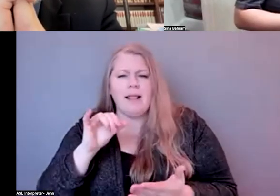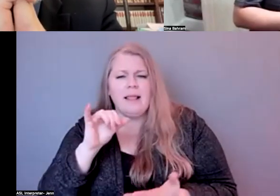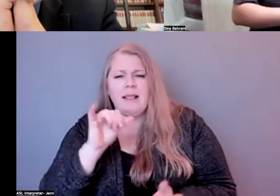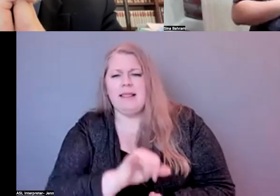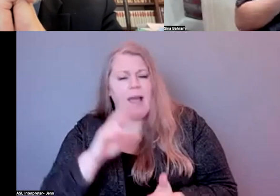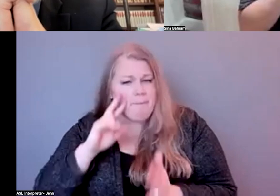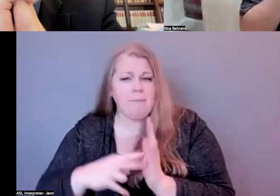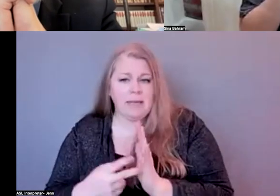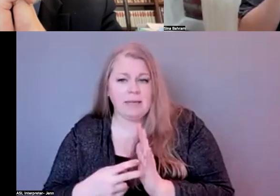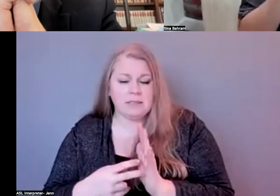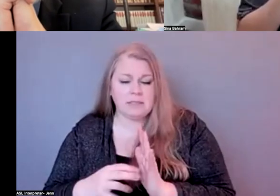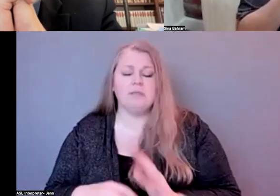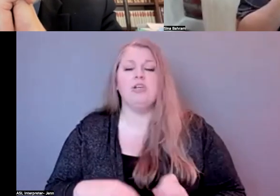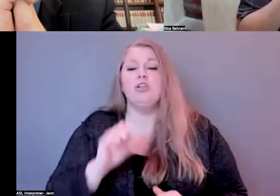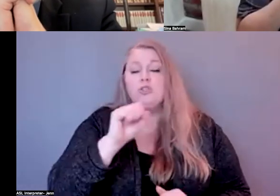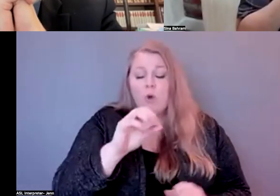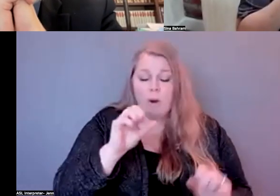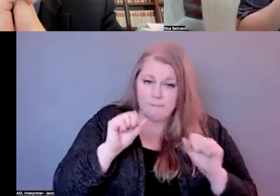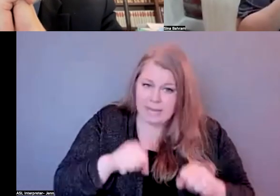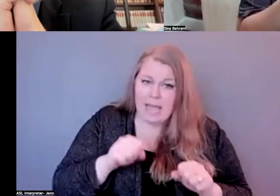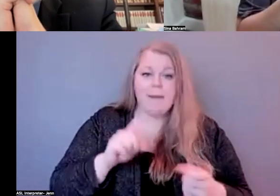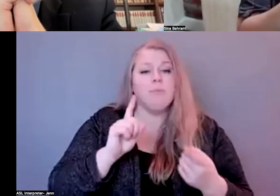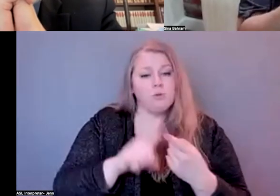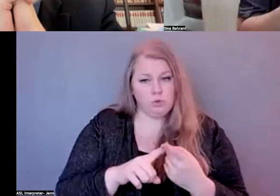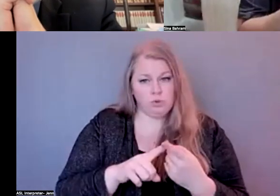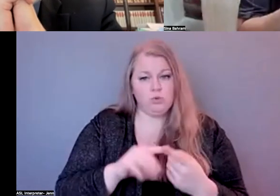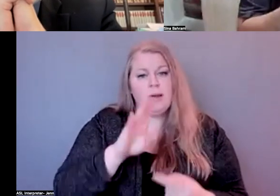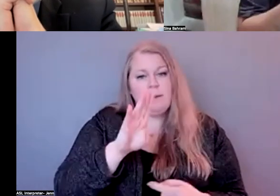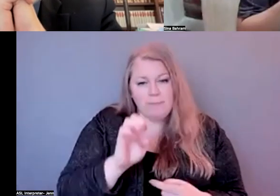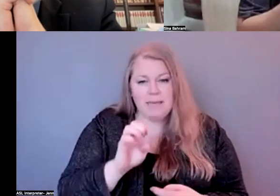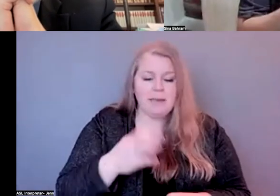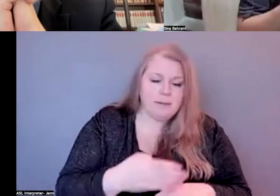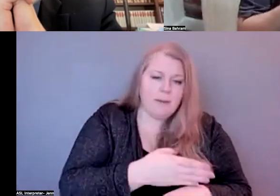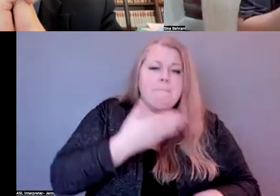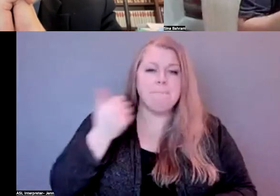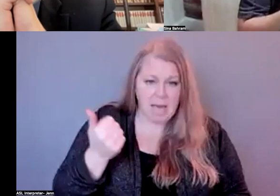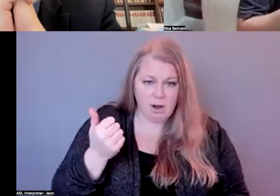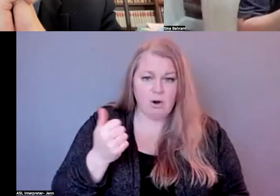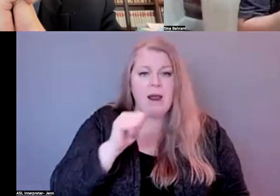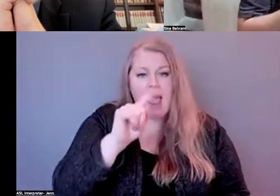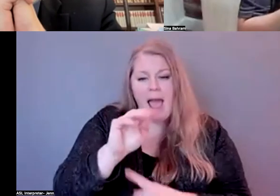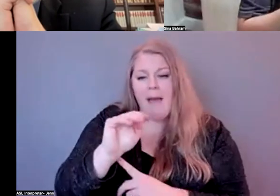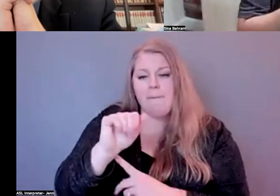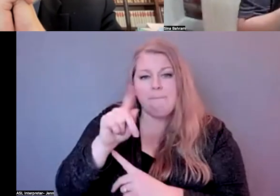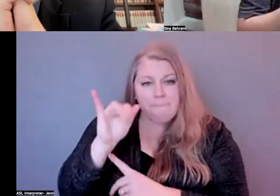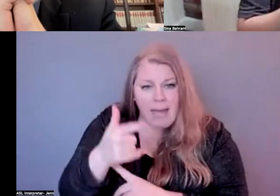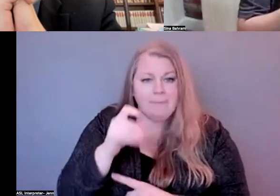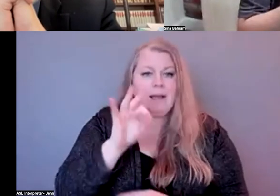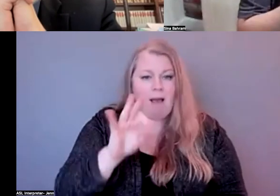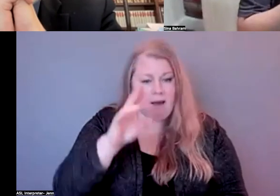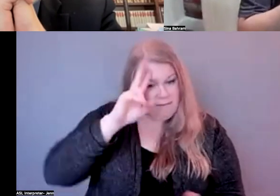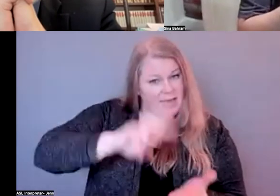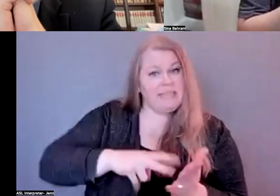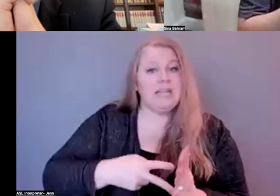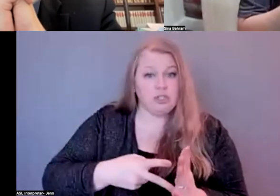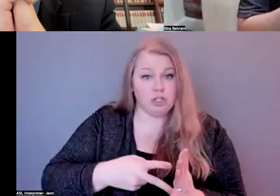meant. And so being able to be much better at, again, this mapping of intention problem means